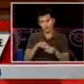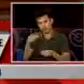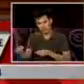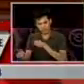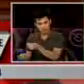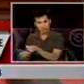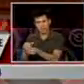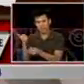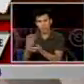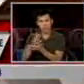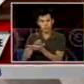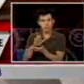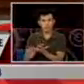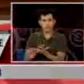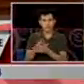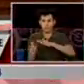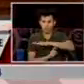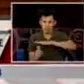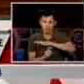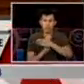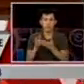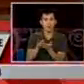Honor. Yes.